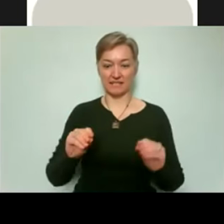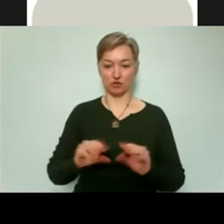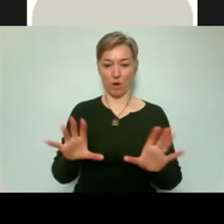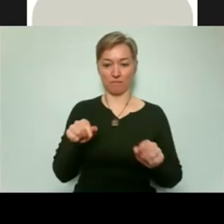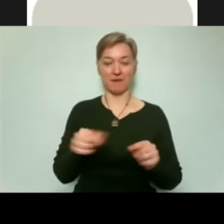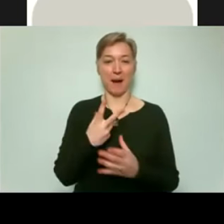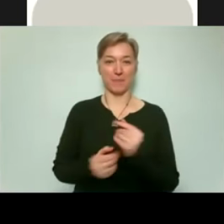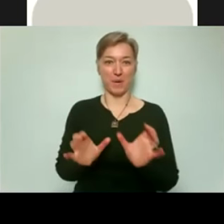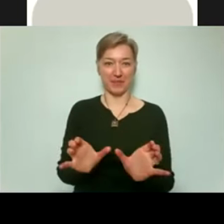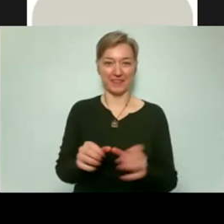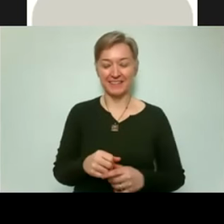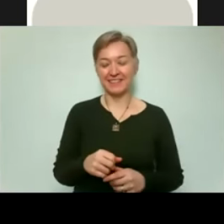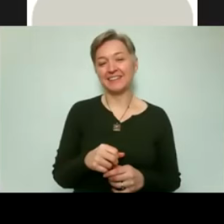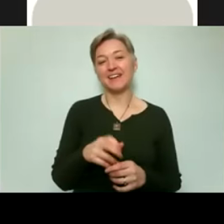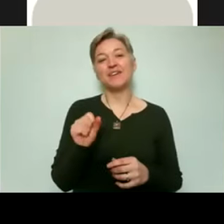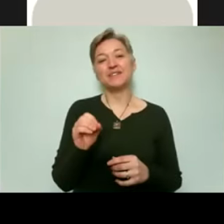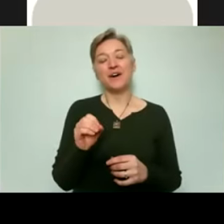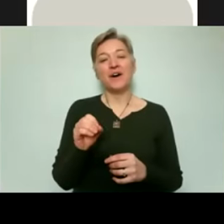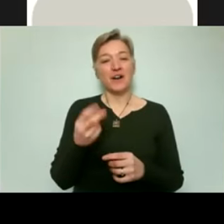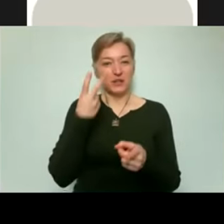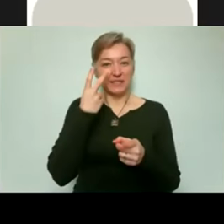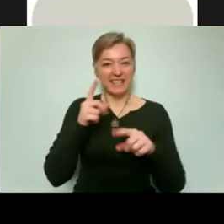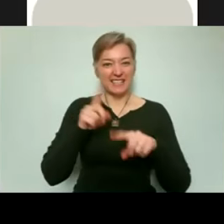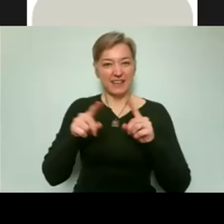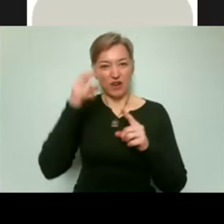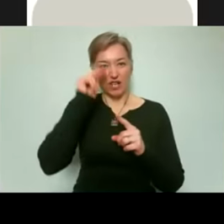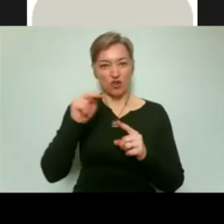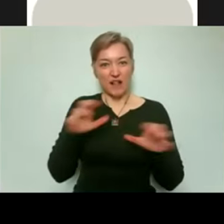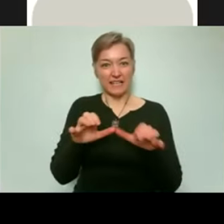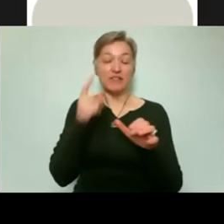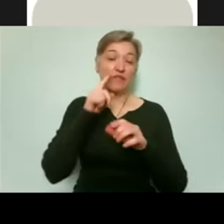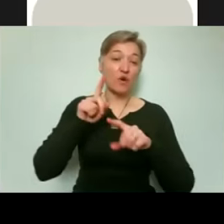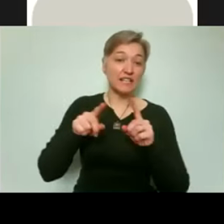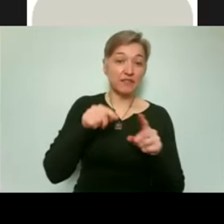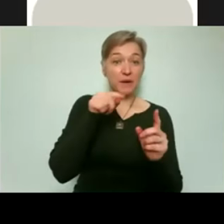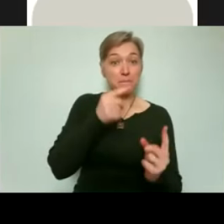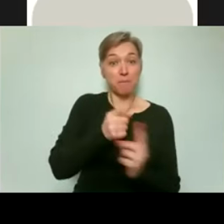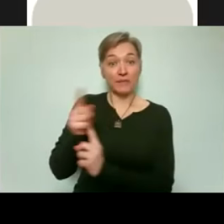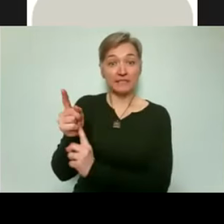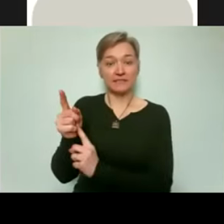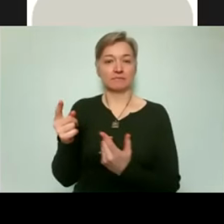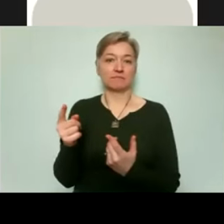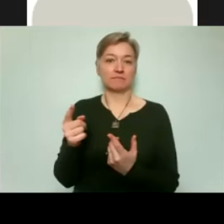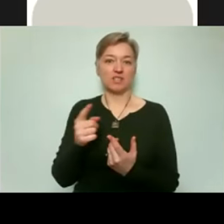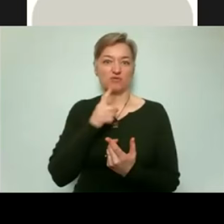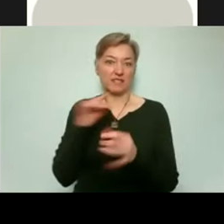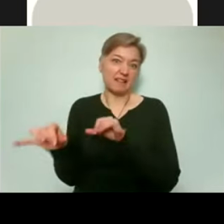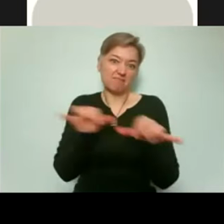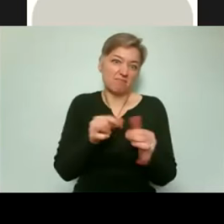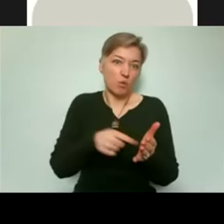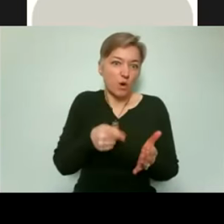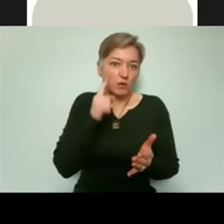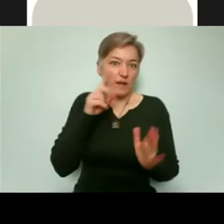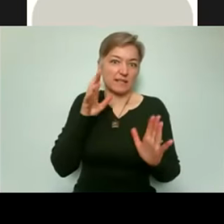can see here, as you look at the neural activity for different moments in the task, that it's pretty broadly more or less what you